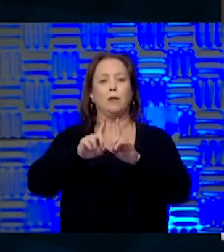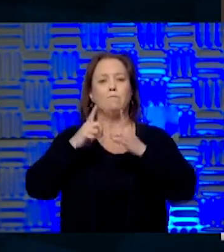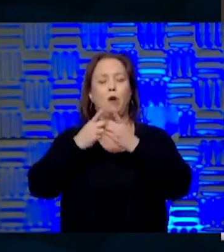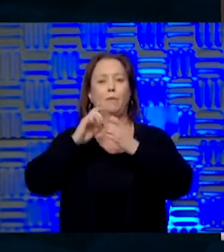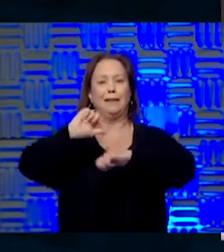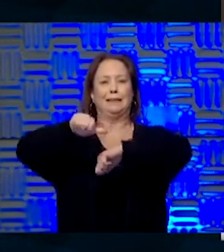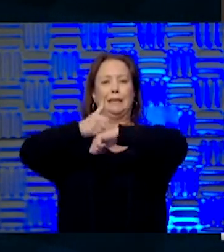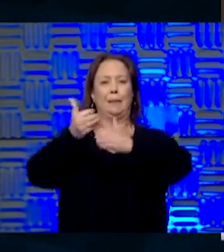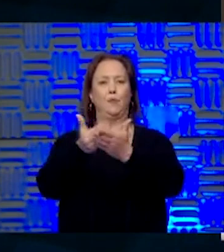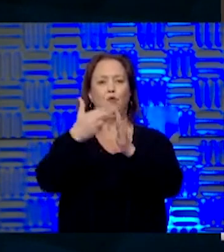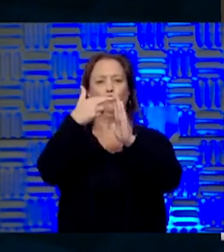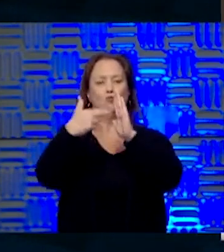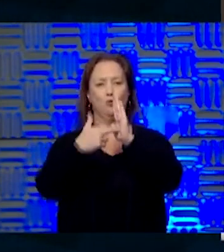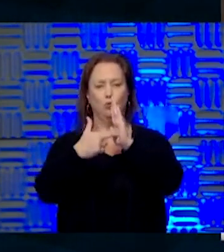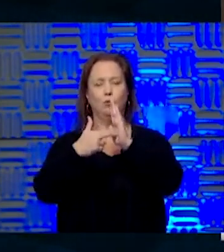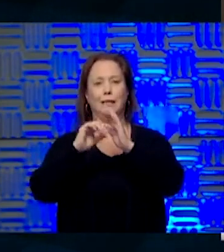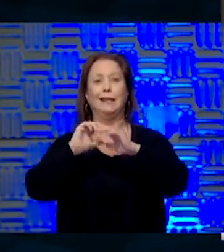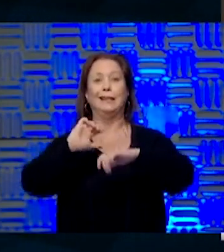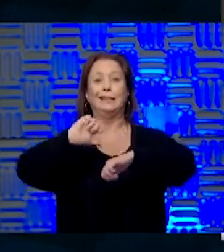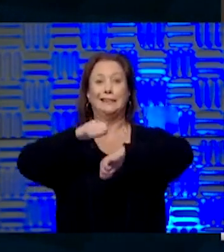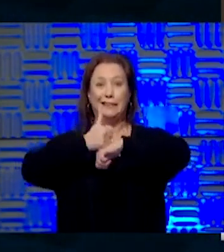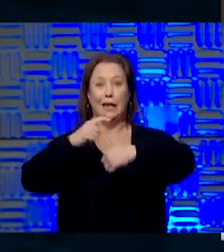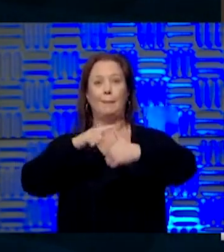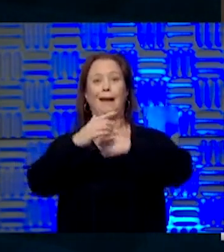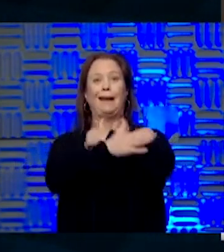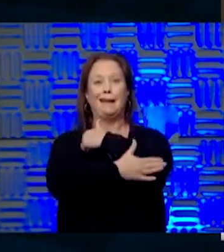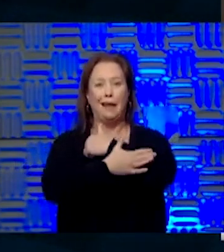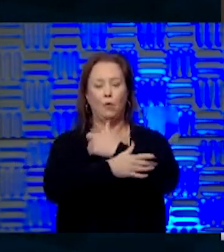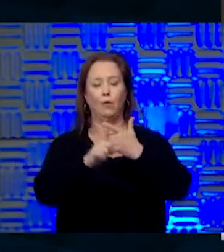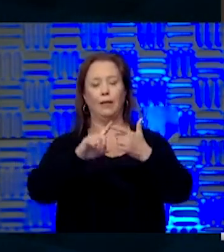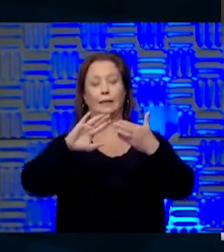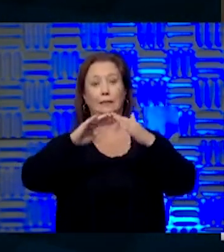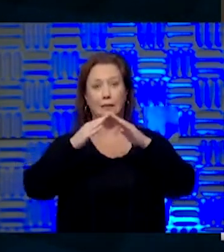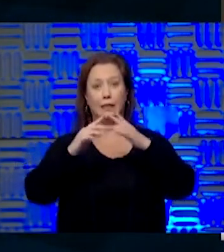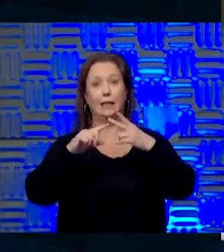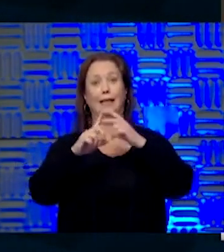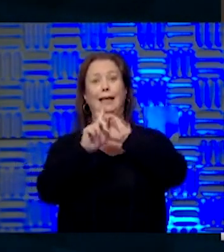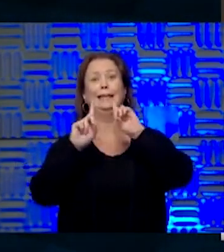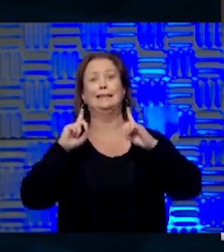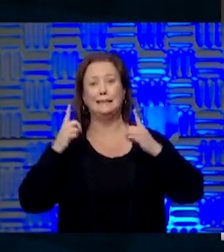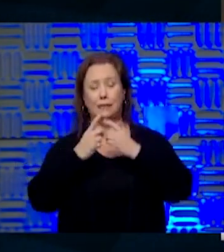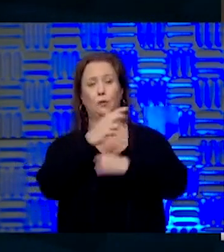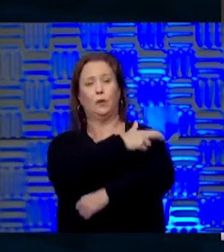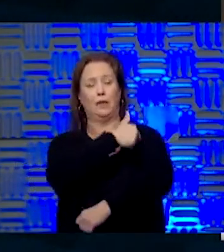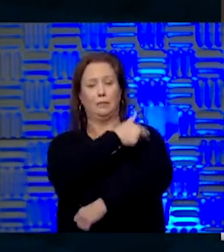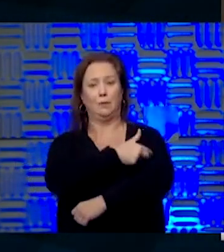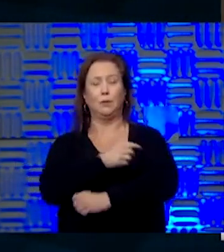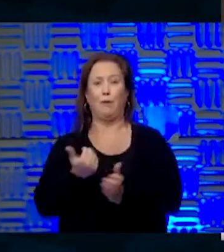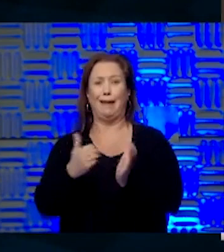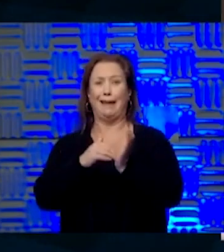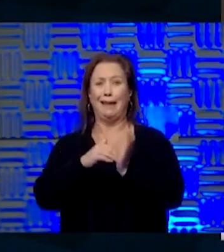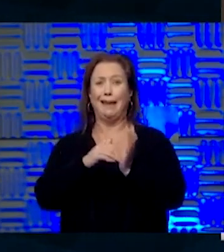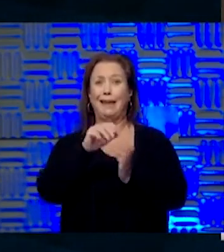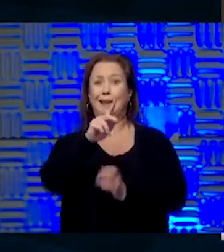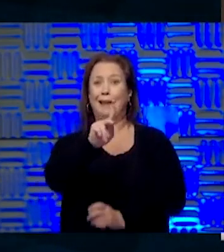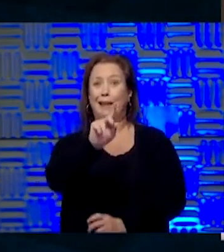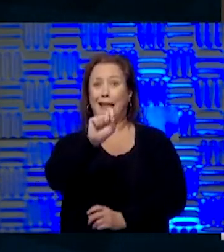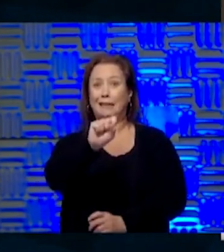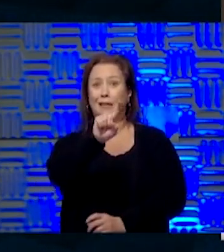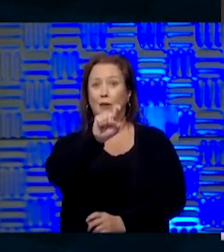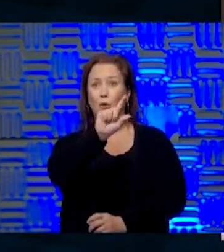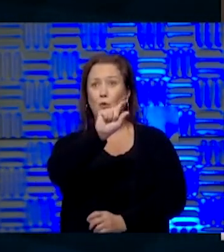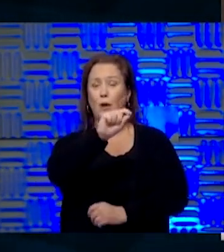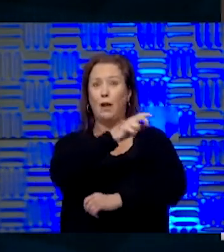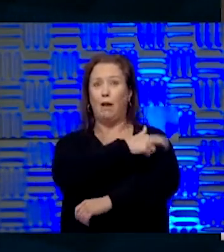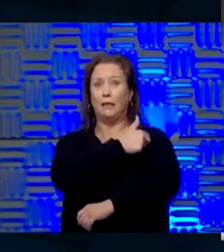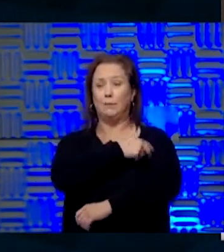to indicate those county, city, and district hospitals, which in Kansas, again, 120 hospitals,